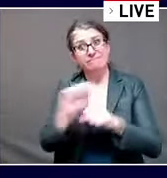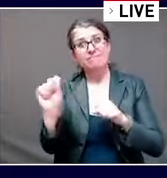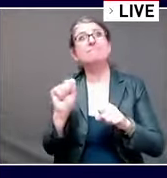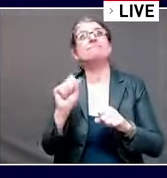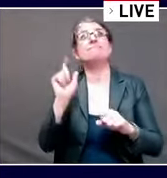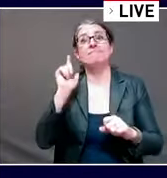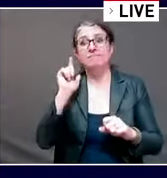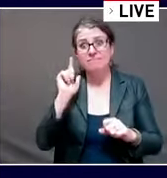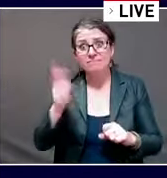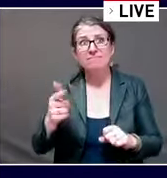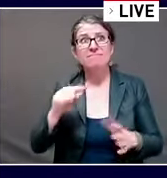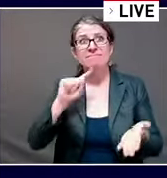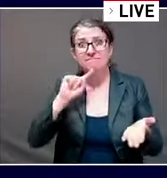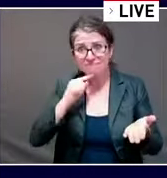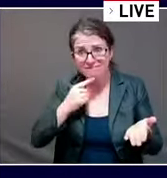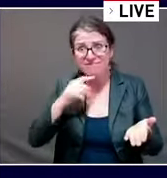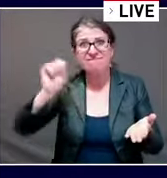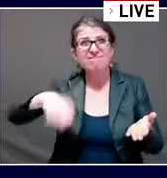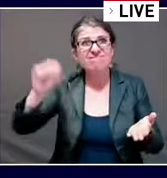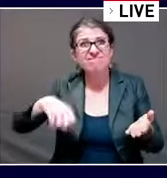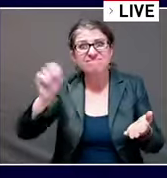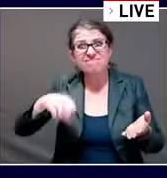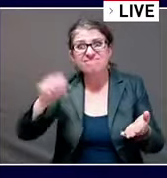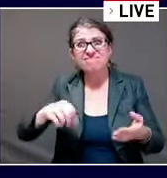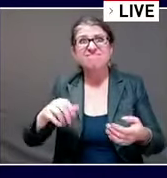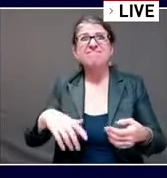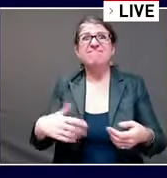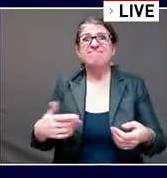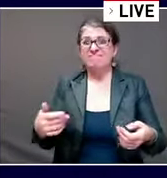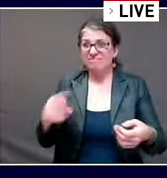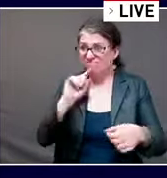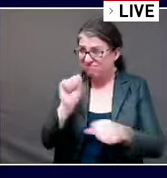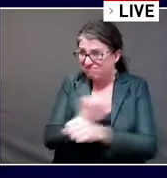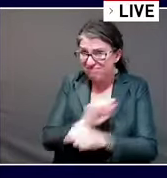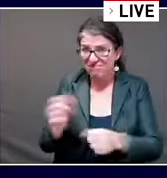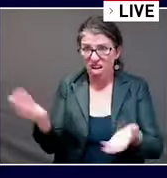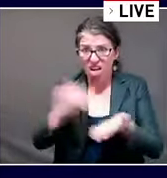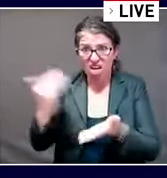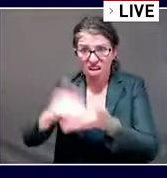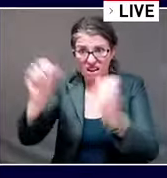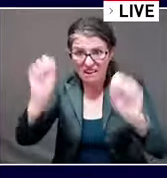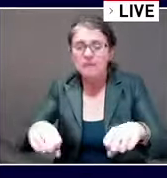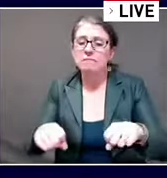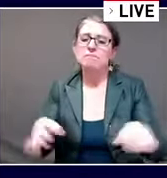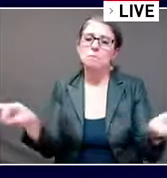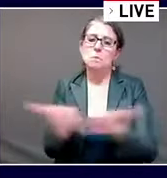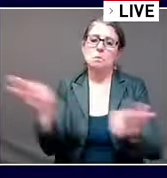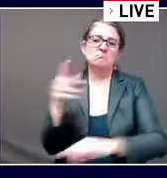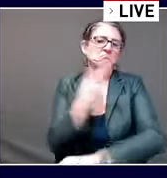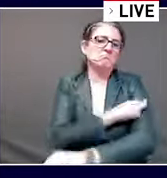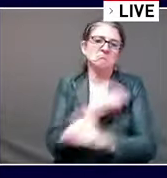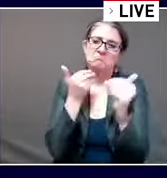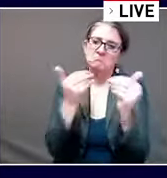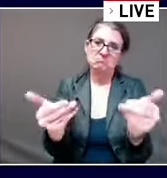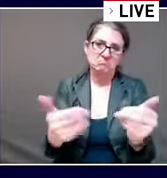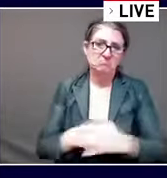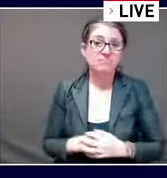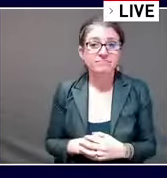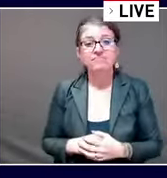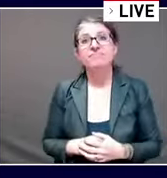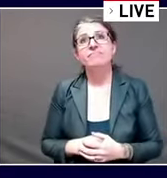that reinfection could generate new chains of transmission. Okay. And regarding the situation with Northeast